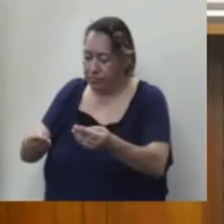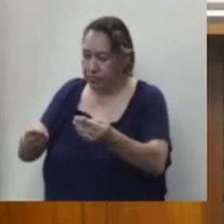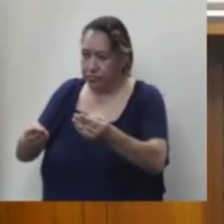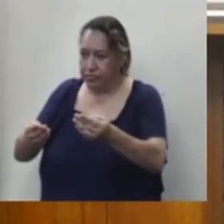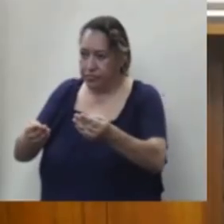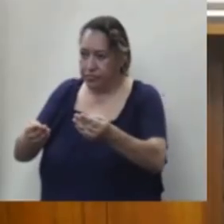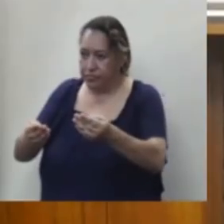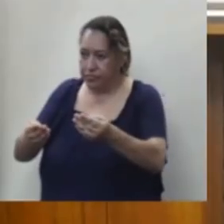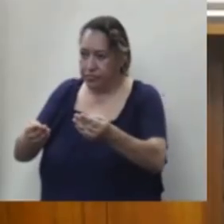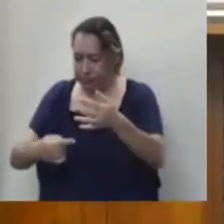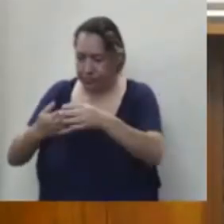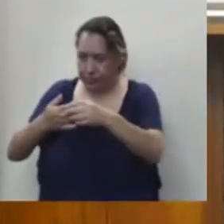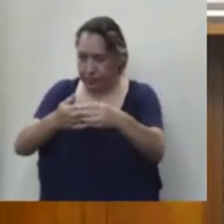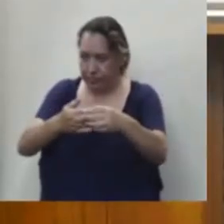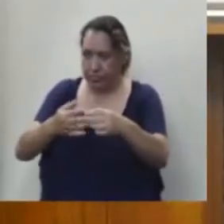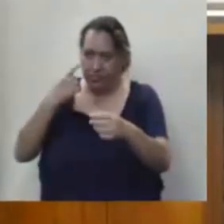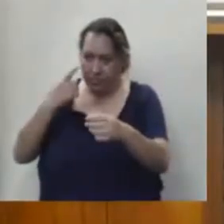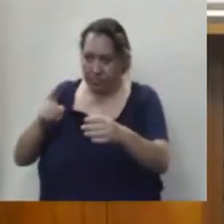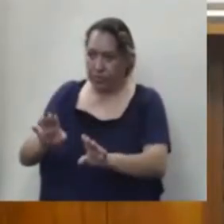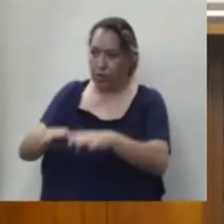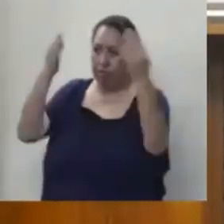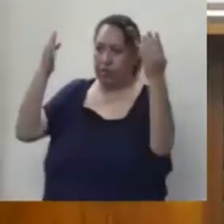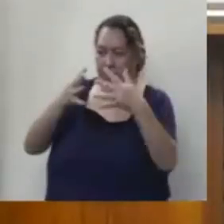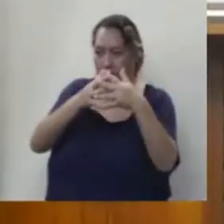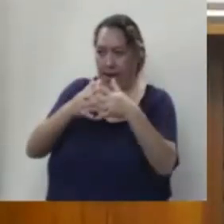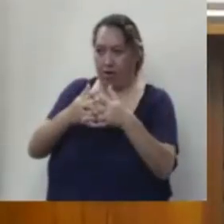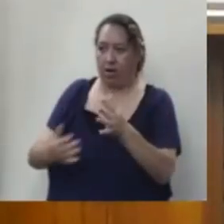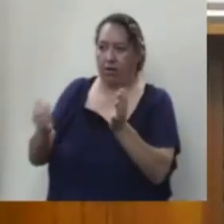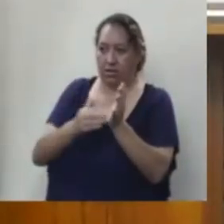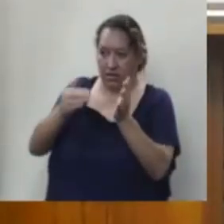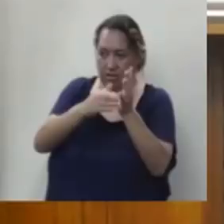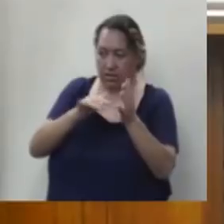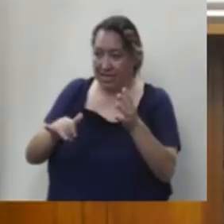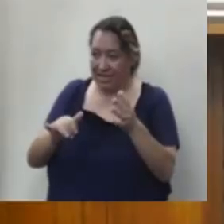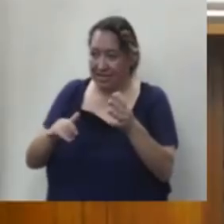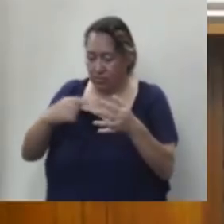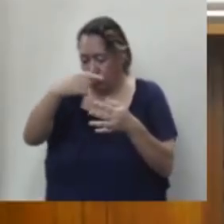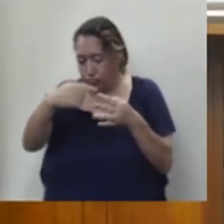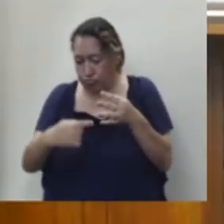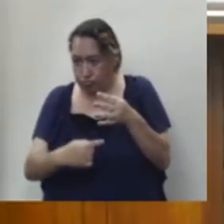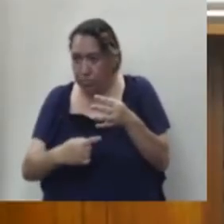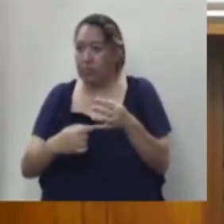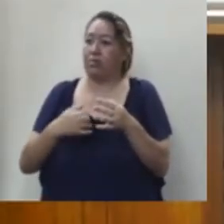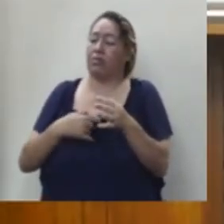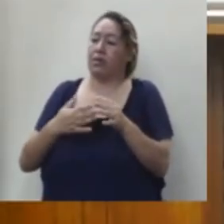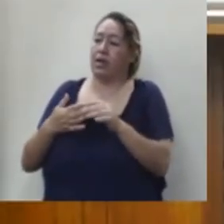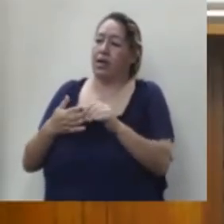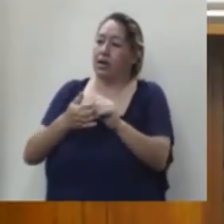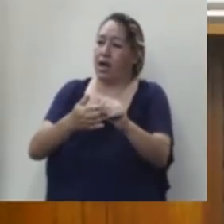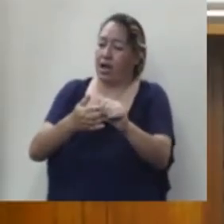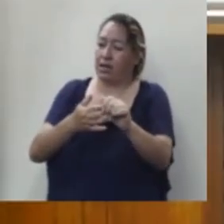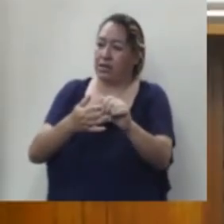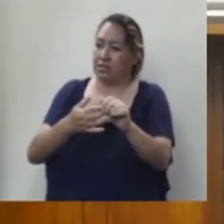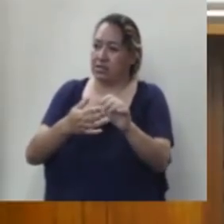America again. And these are guidelines that have been vetted by his experts